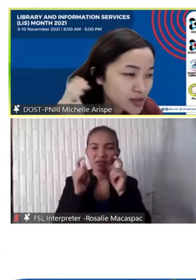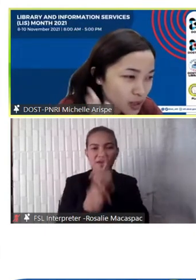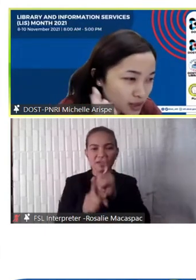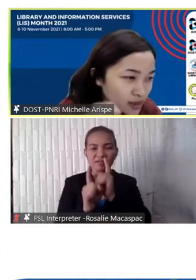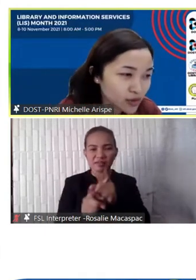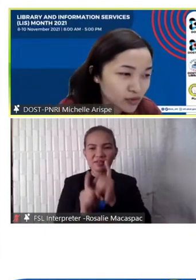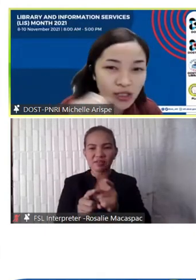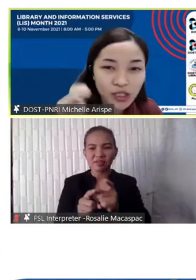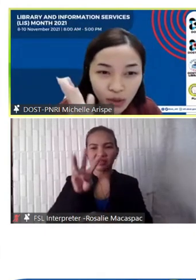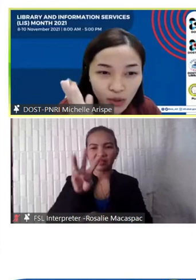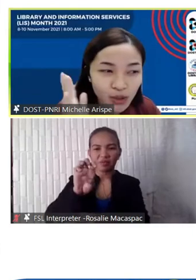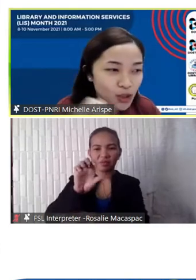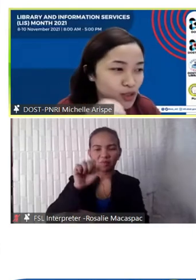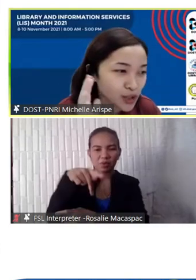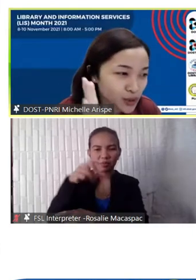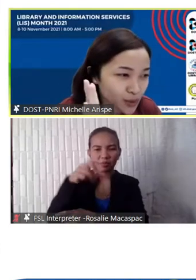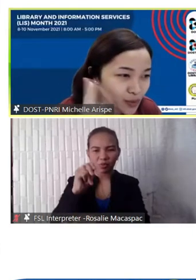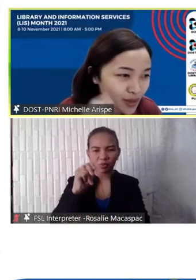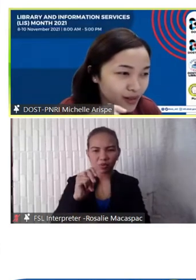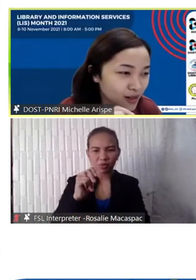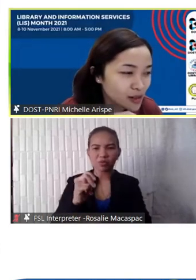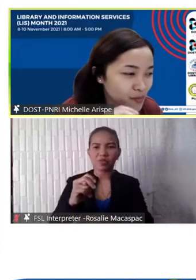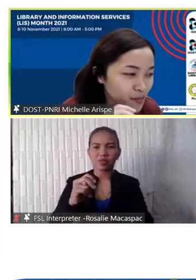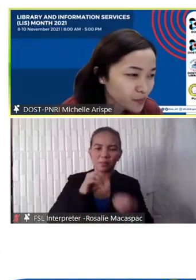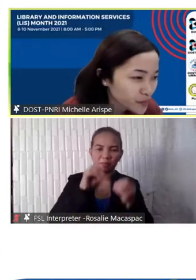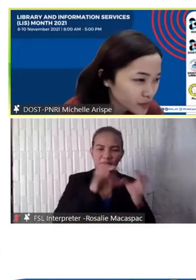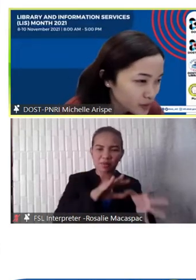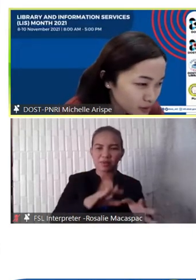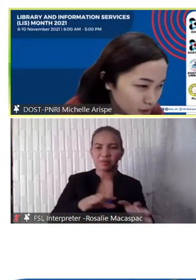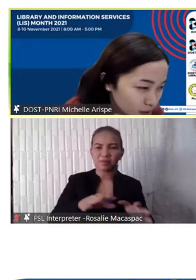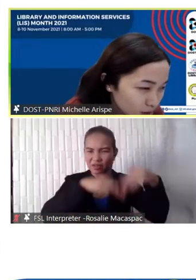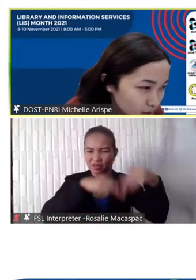bomb, destructive, explosion, Chernobyl.